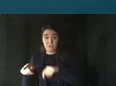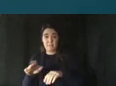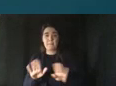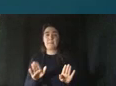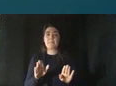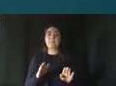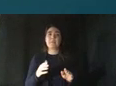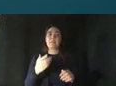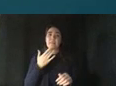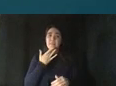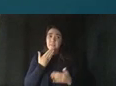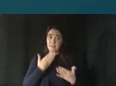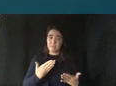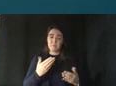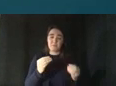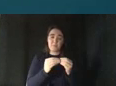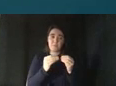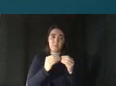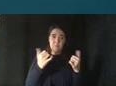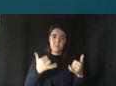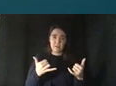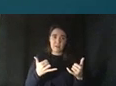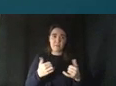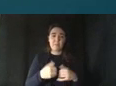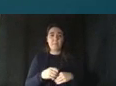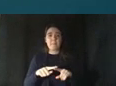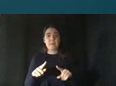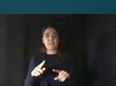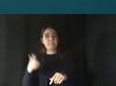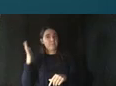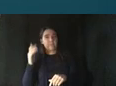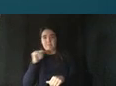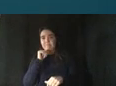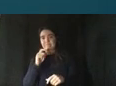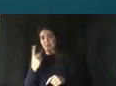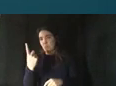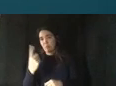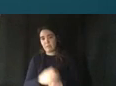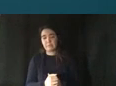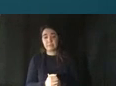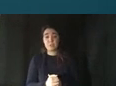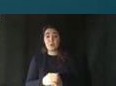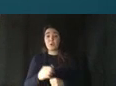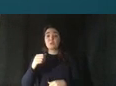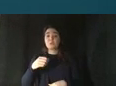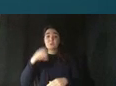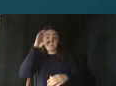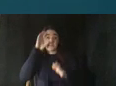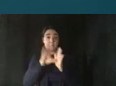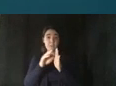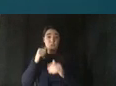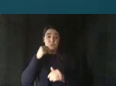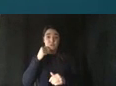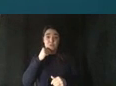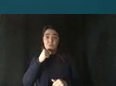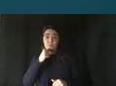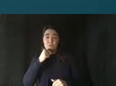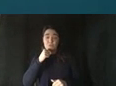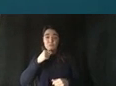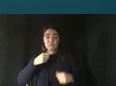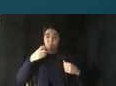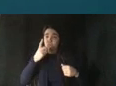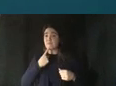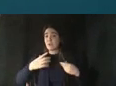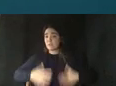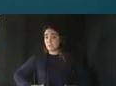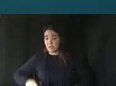should be. The little girl on the bottom in the red dress, she was 4 years old.